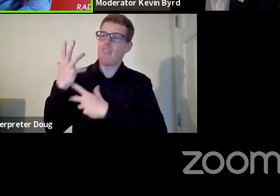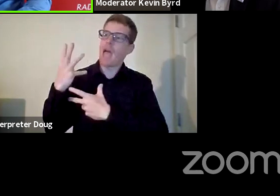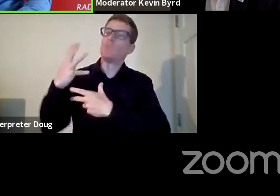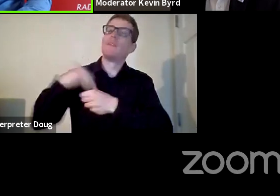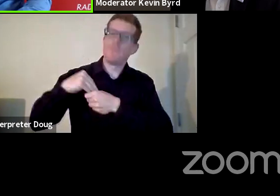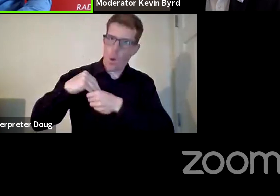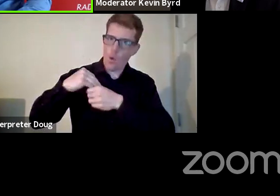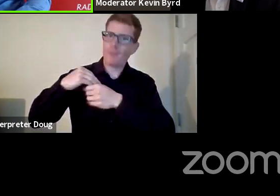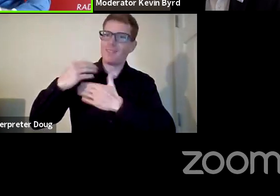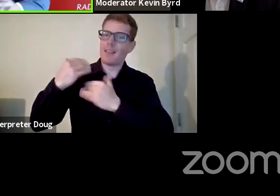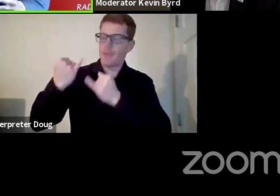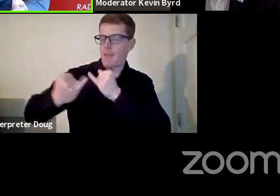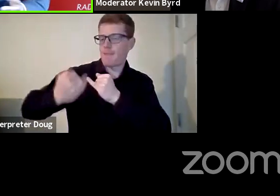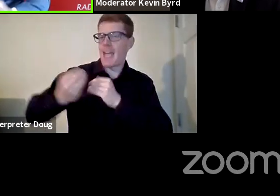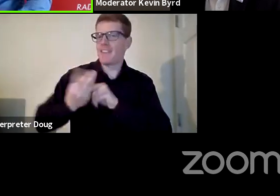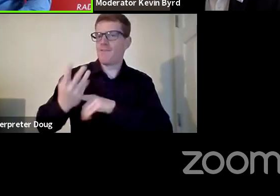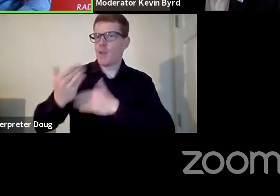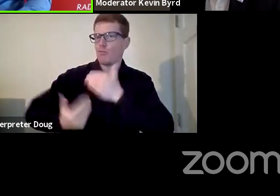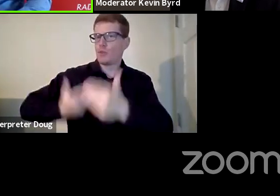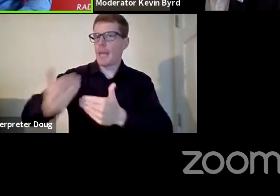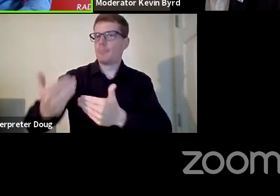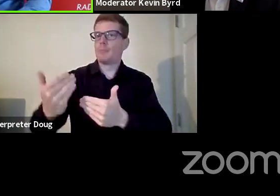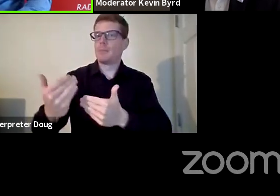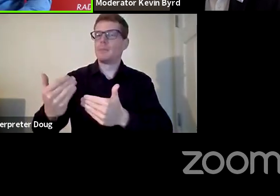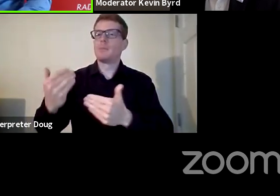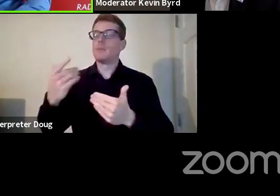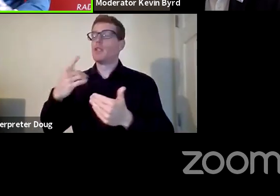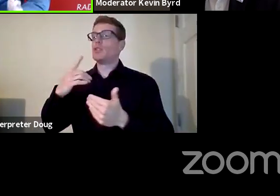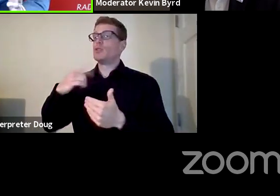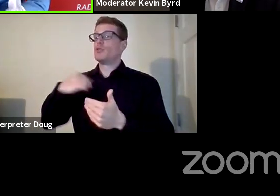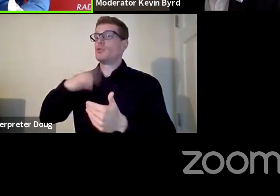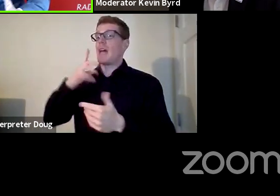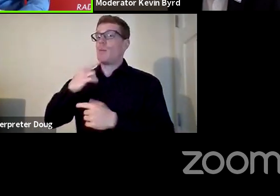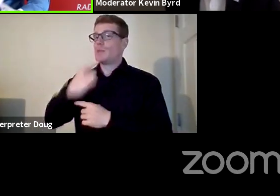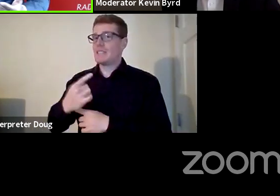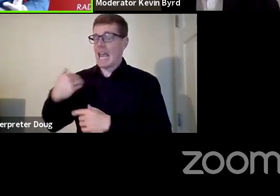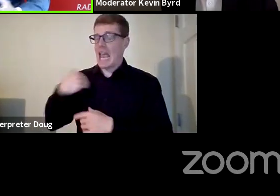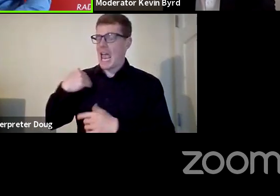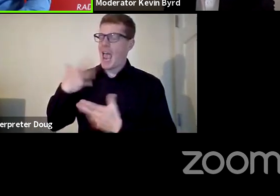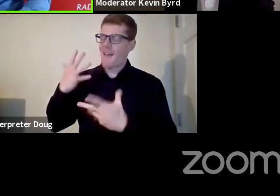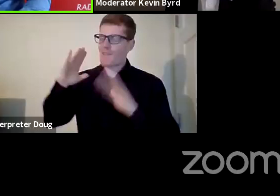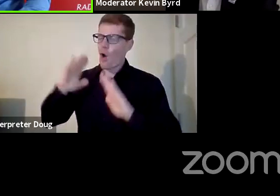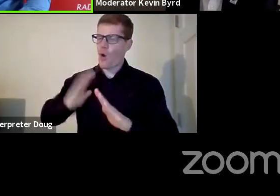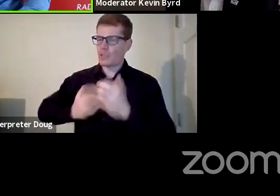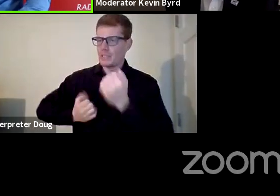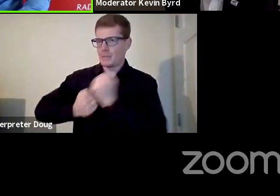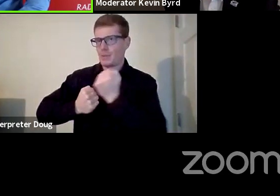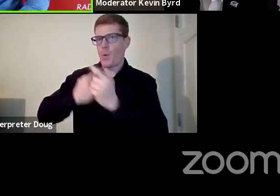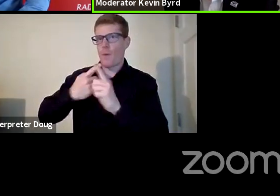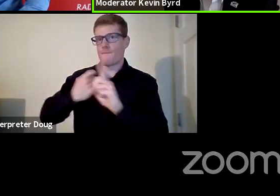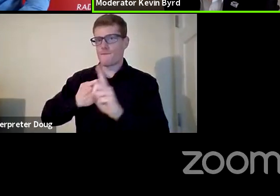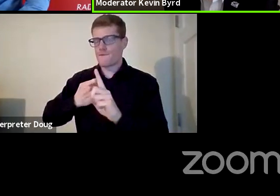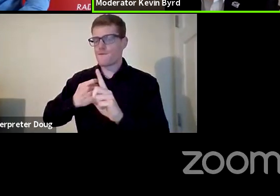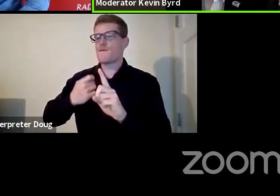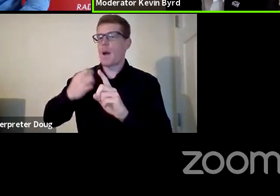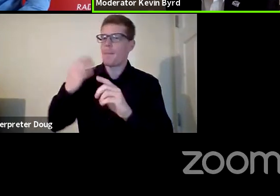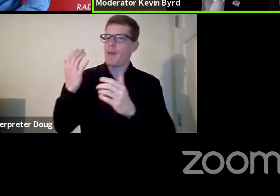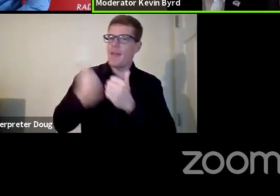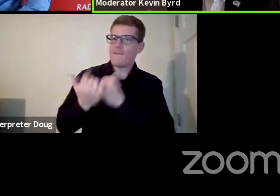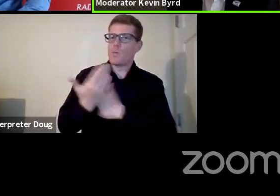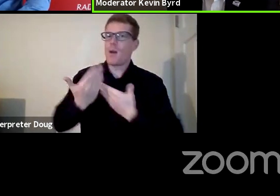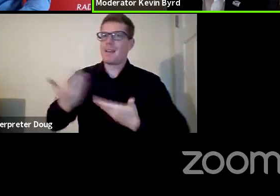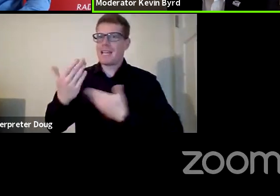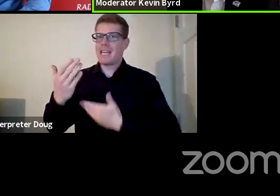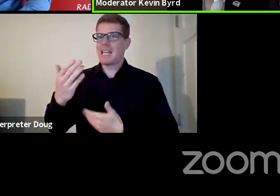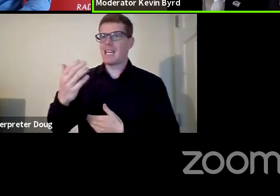So I would just say that we've had a great deal of support from individuals from Richmond and across the Commonwealth. Now, SHEV is an